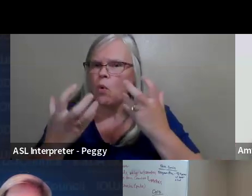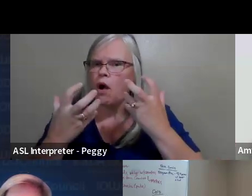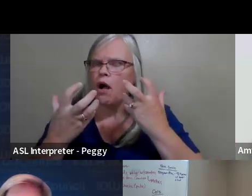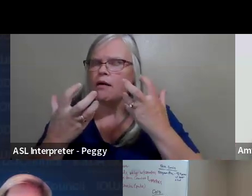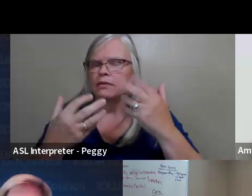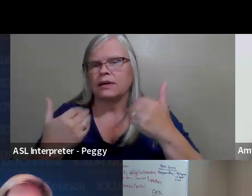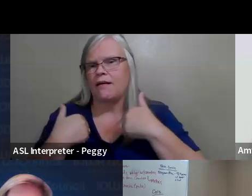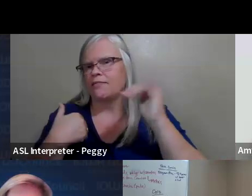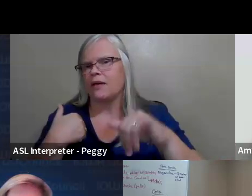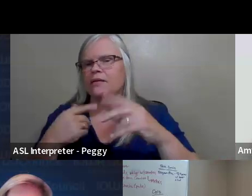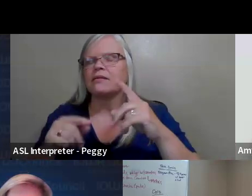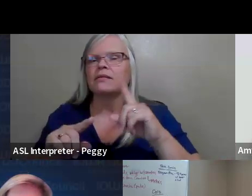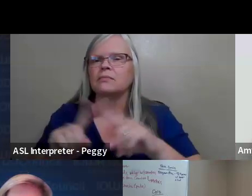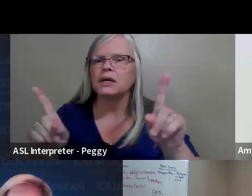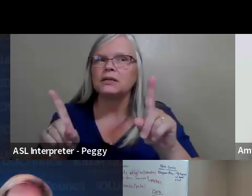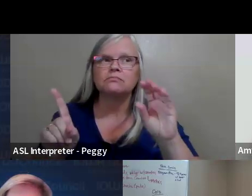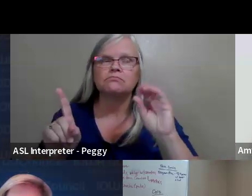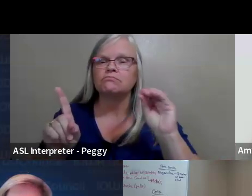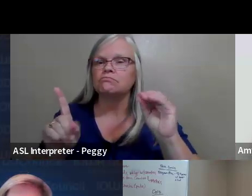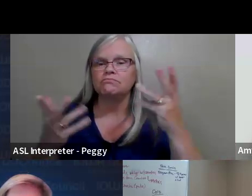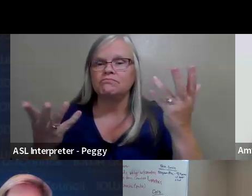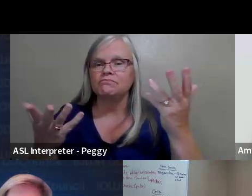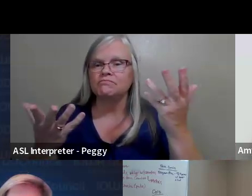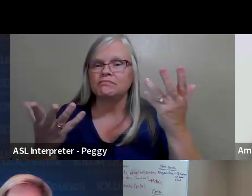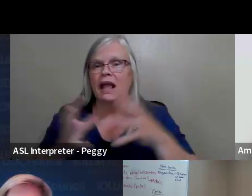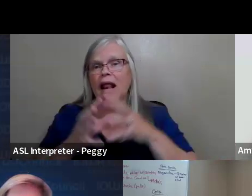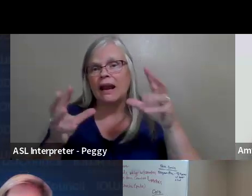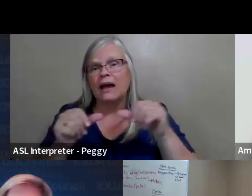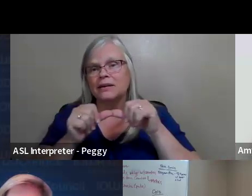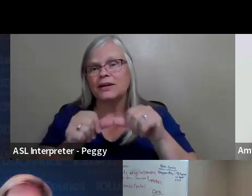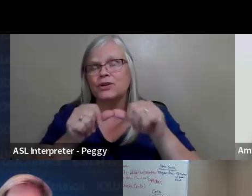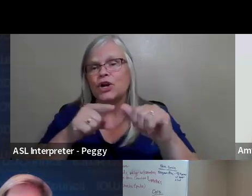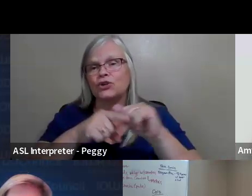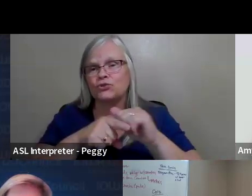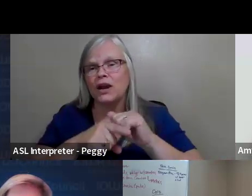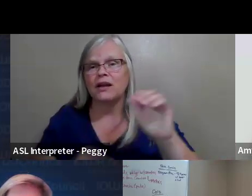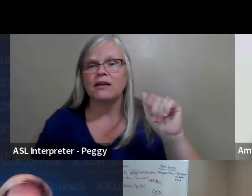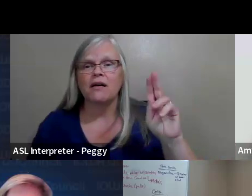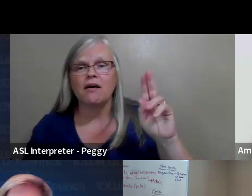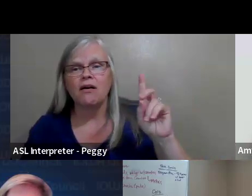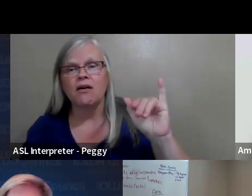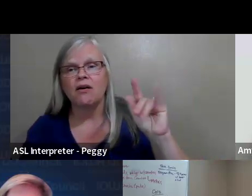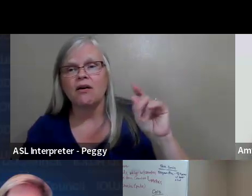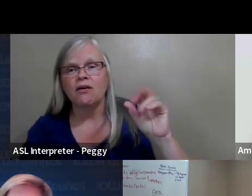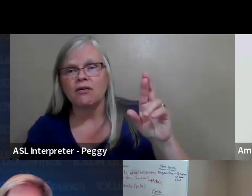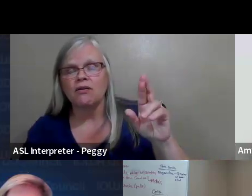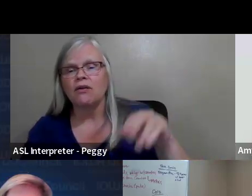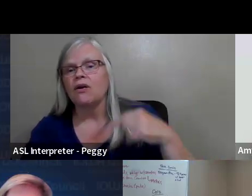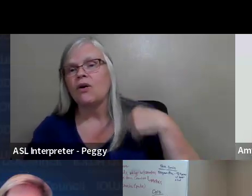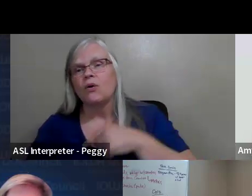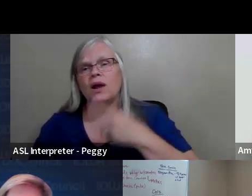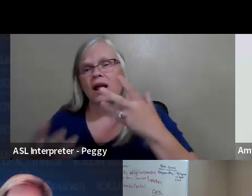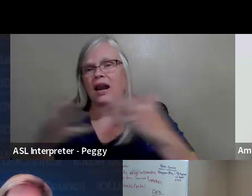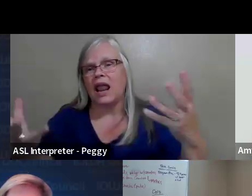toward. But otherwise, it's a lot of continuing to train the auditors. We've had a lot